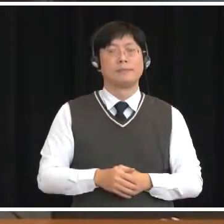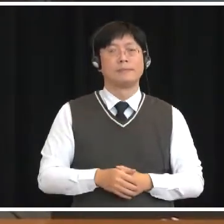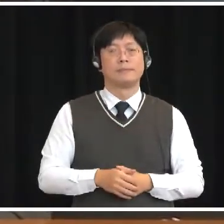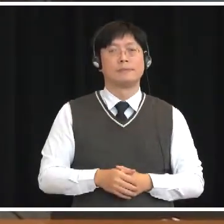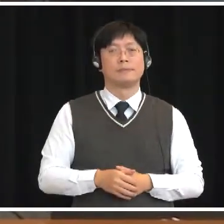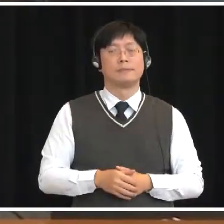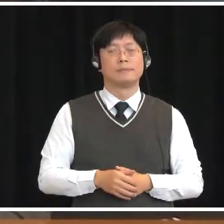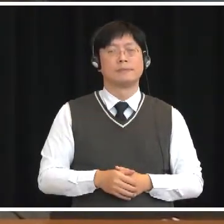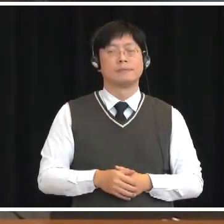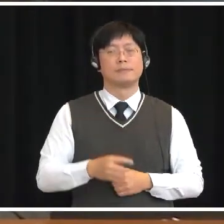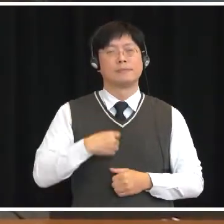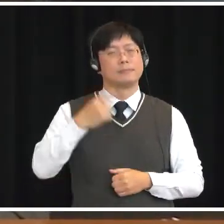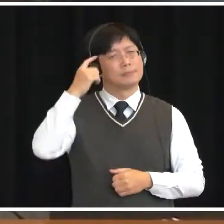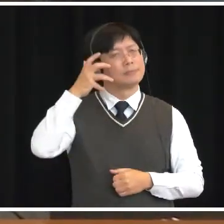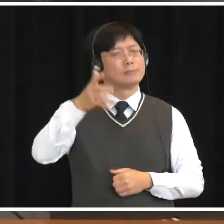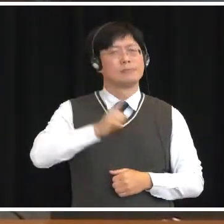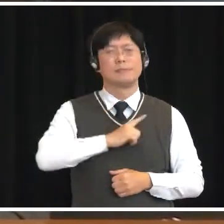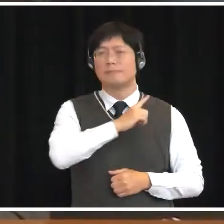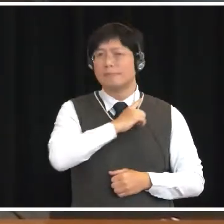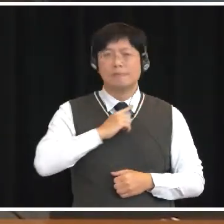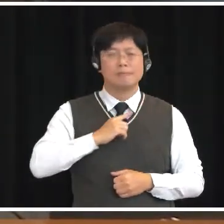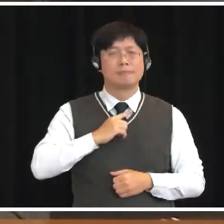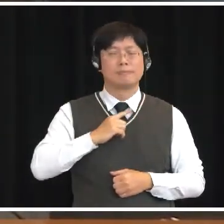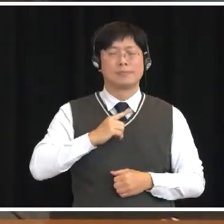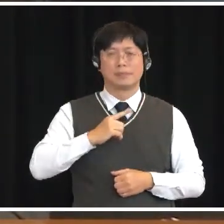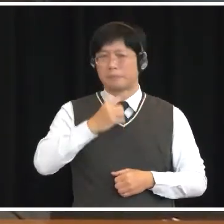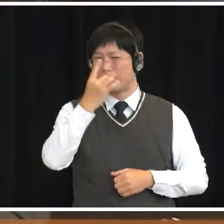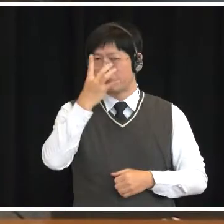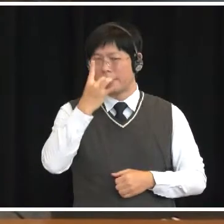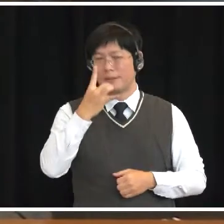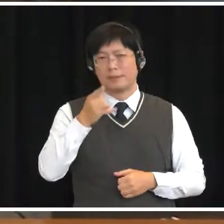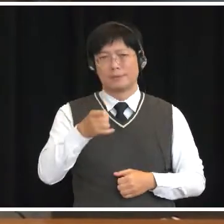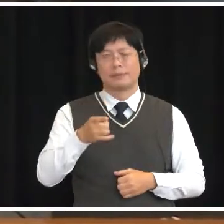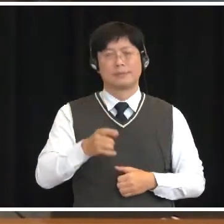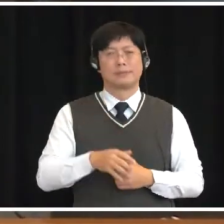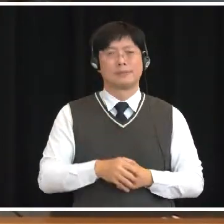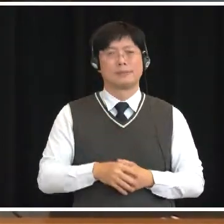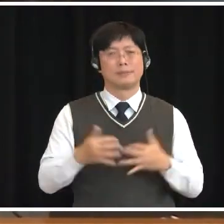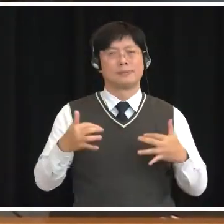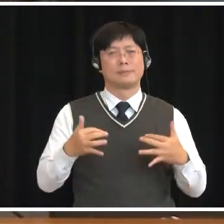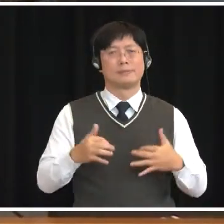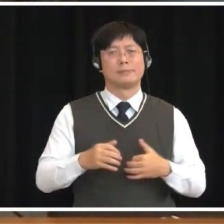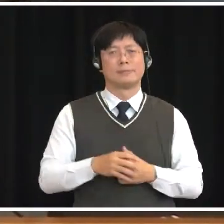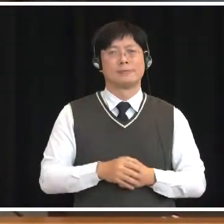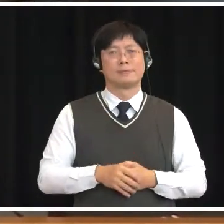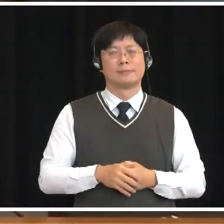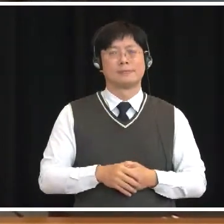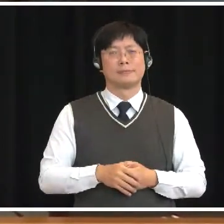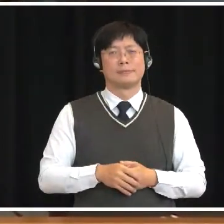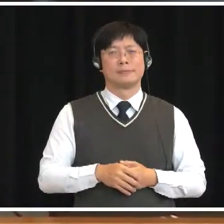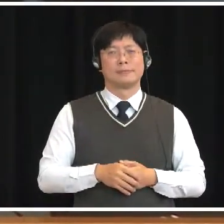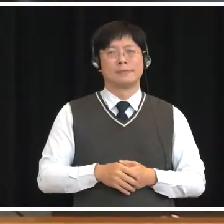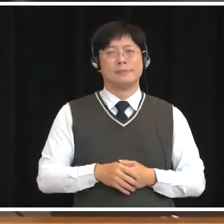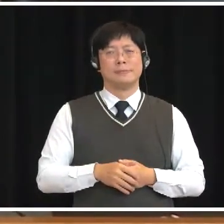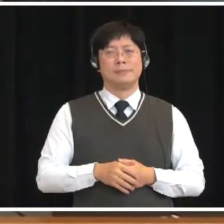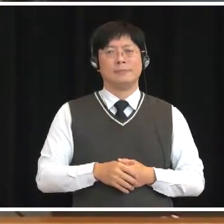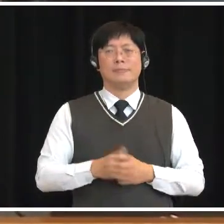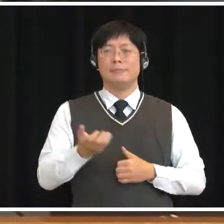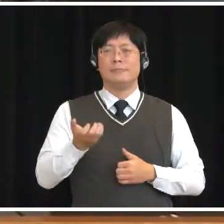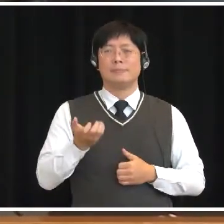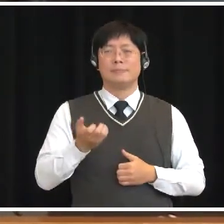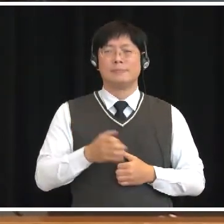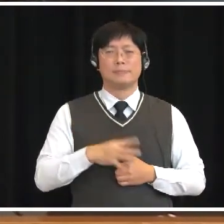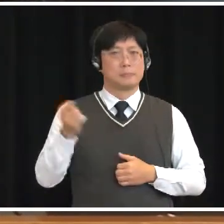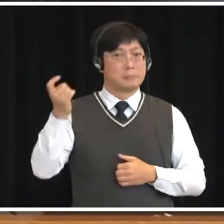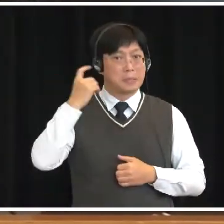data, we were told that one of the reasons is failed love relations. Are we able to identify whether those relationships